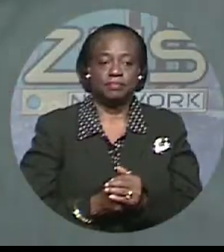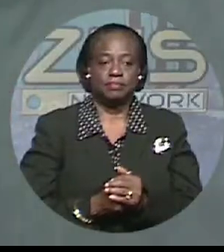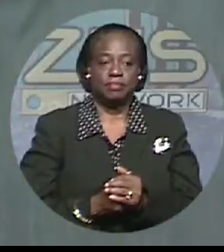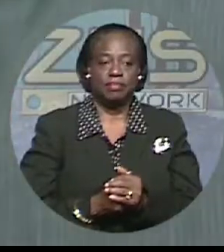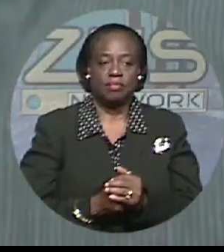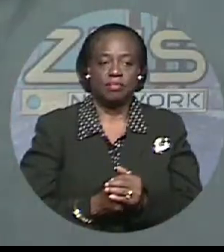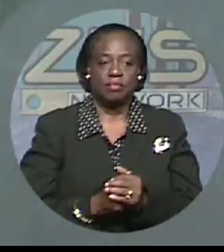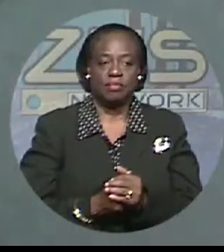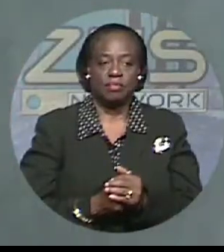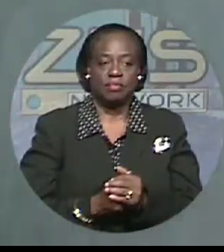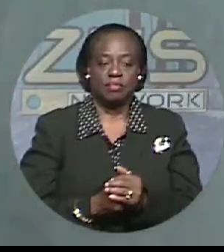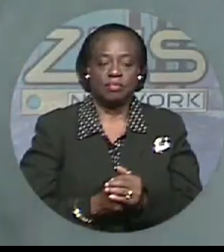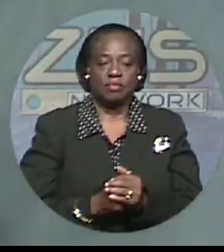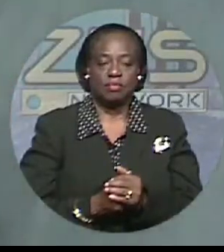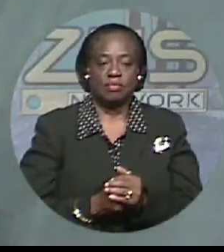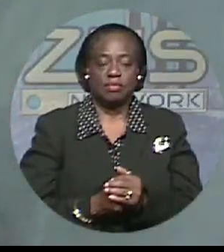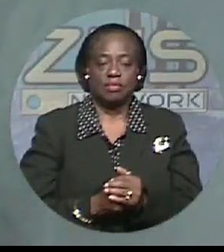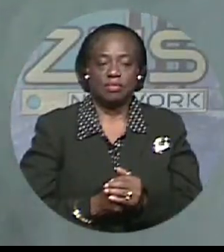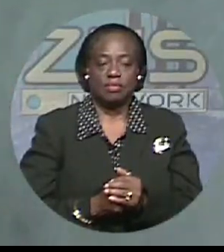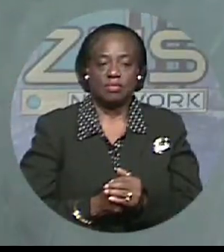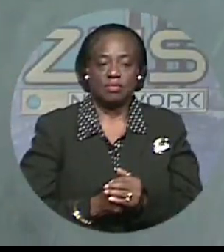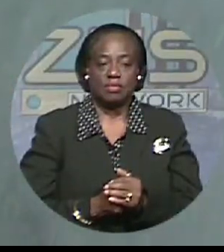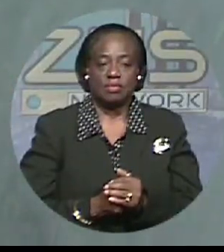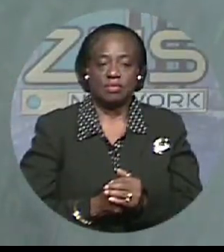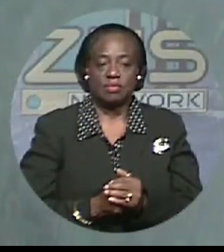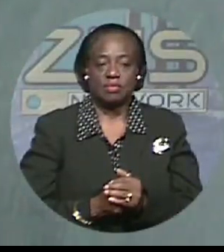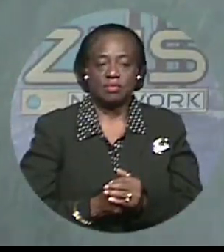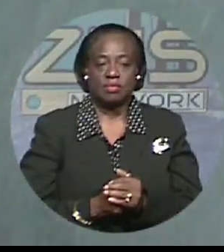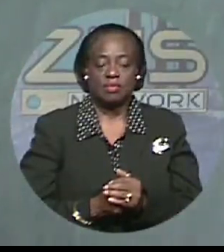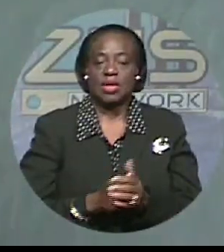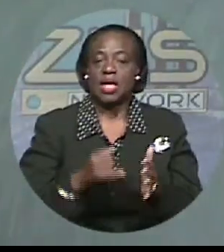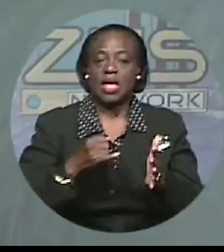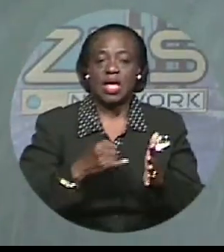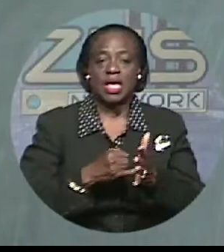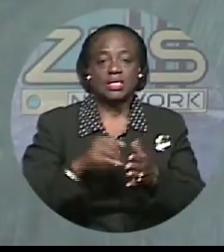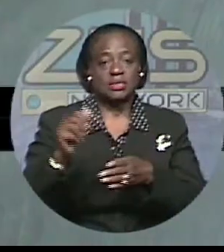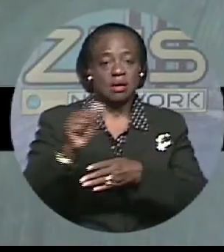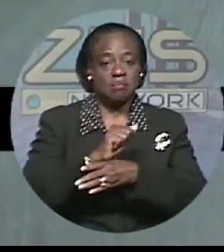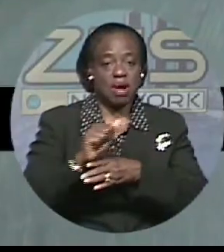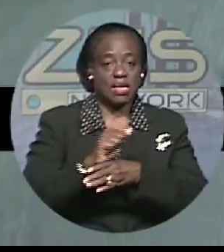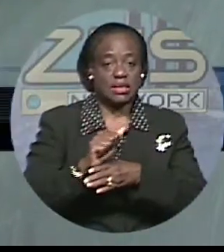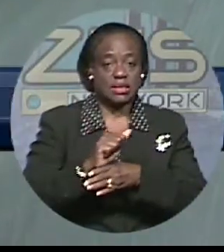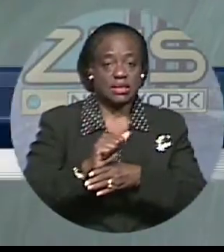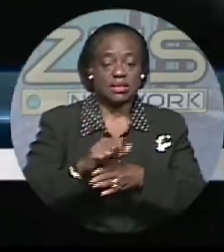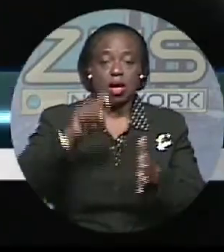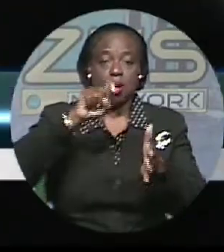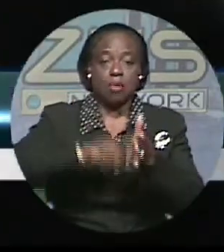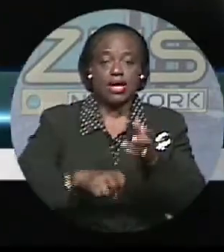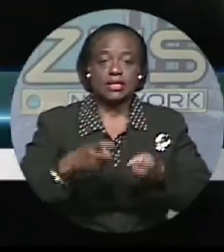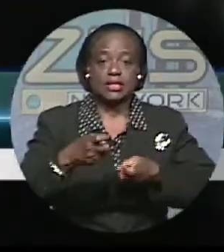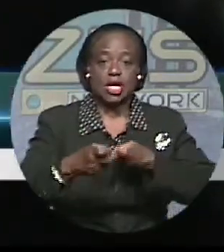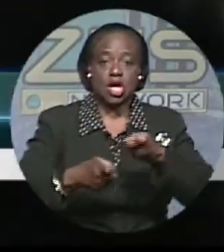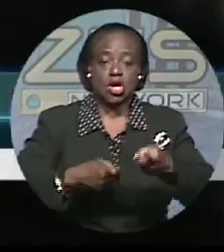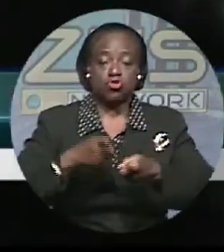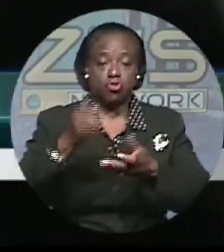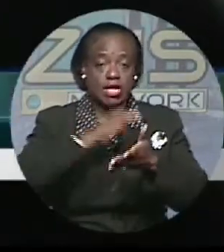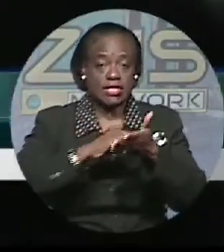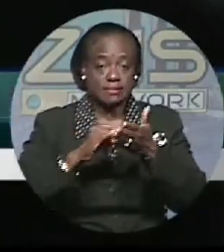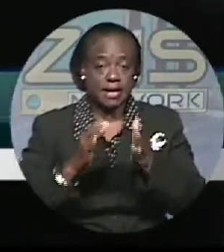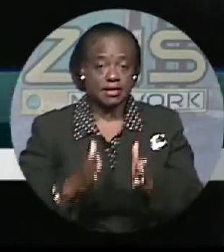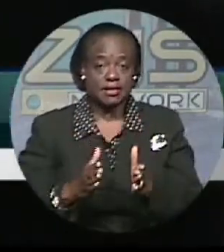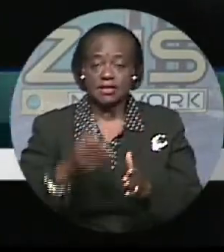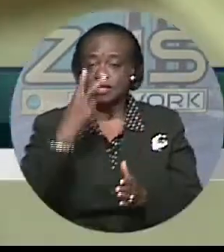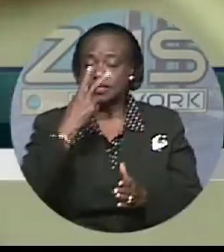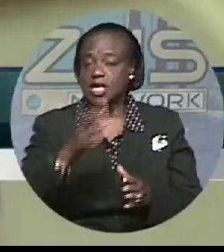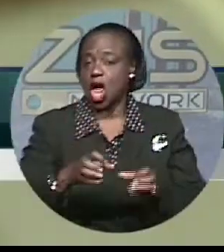The price of your one now are still consumer prices. It's a practice price control inspectors see often in the islands, and one